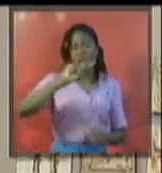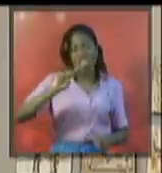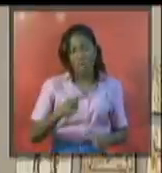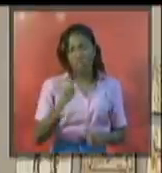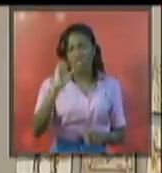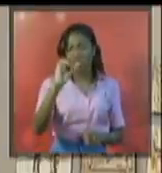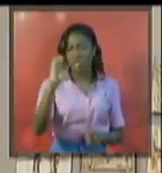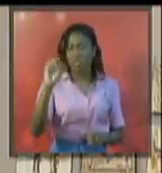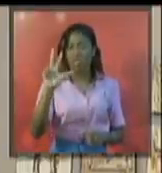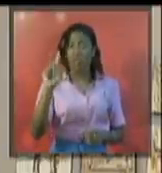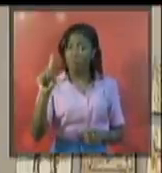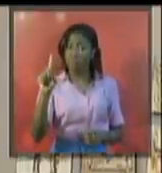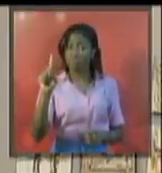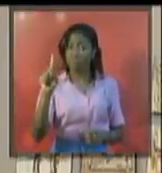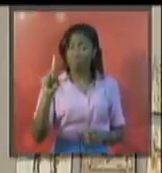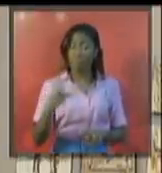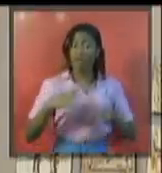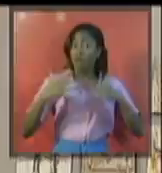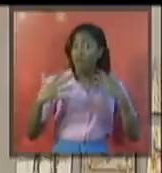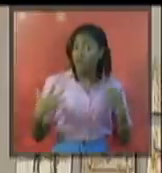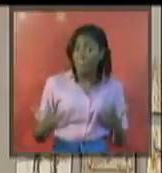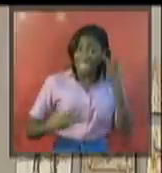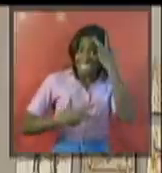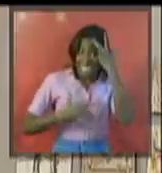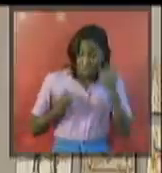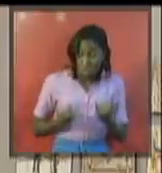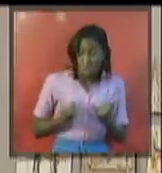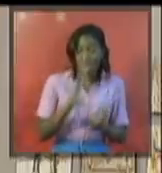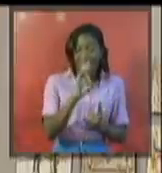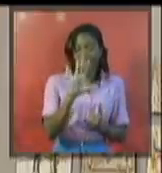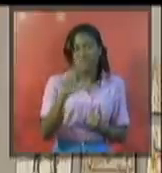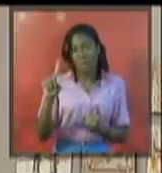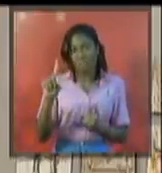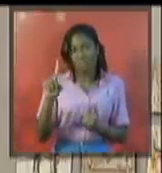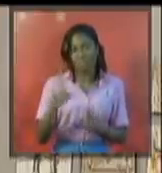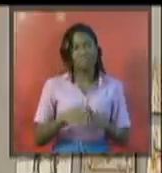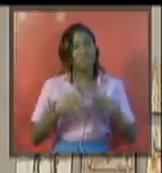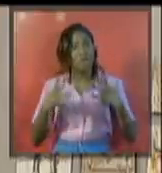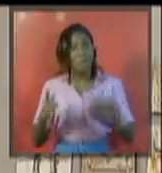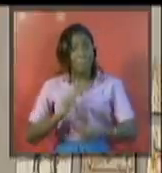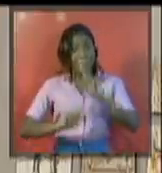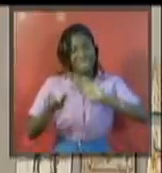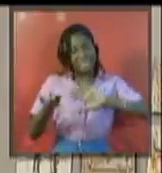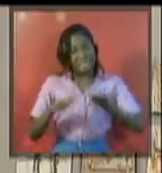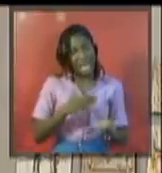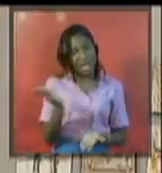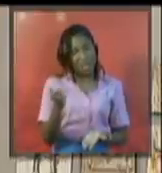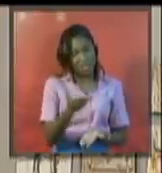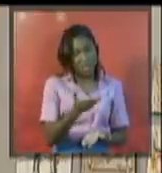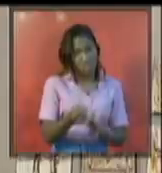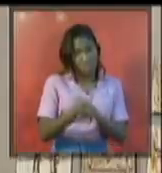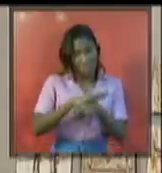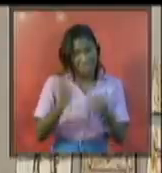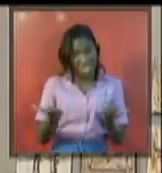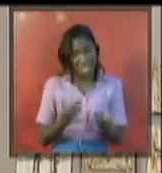1,031. Active cases, 851. Number of persons that have died on account of coronavirus in Trinidad